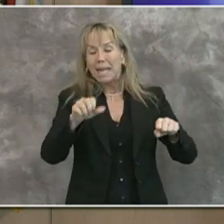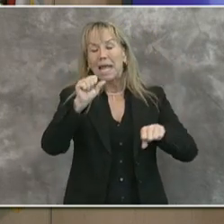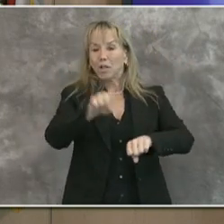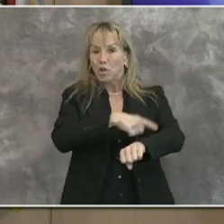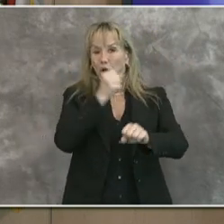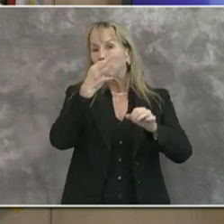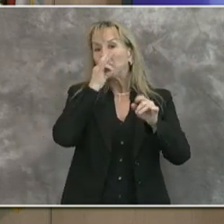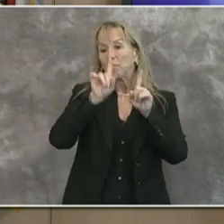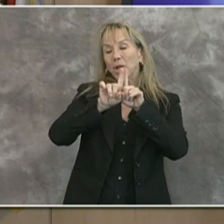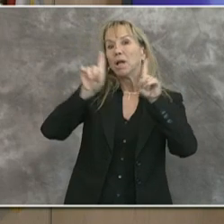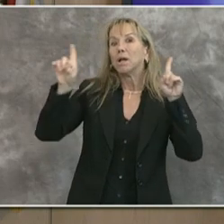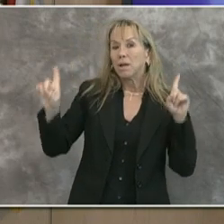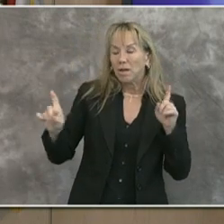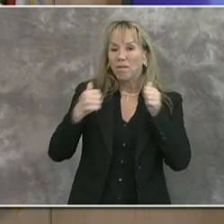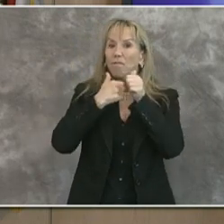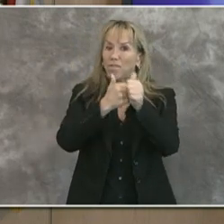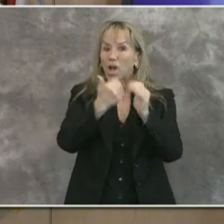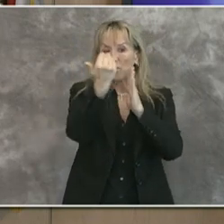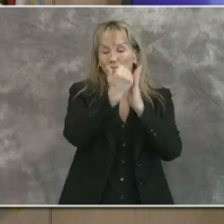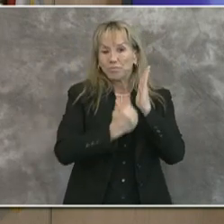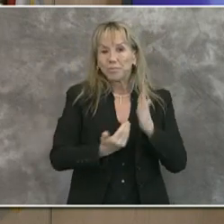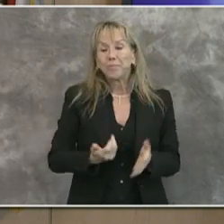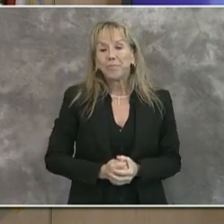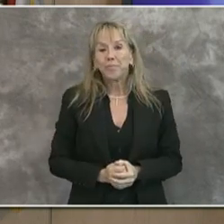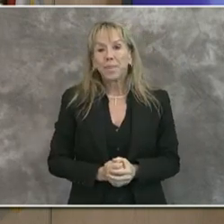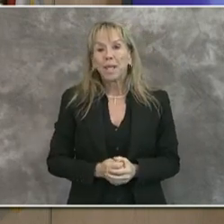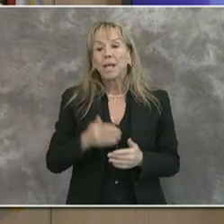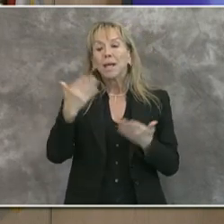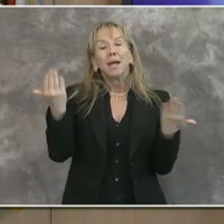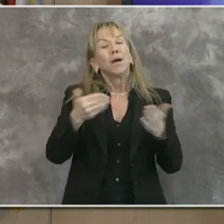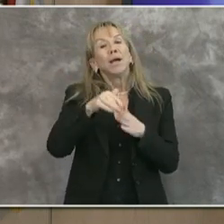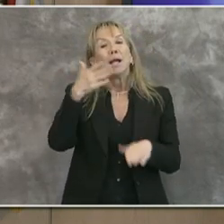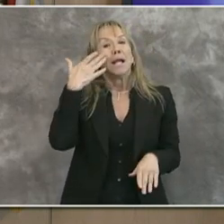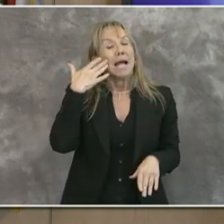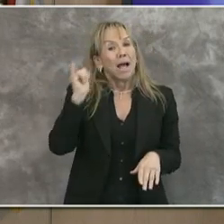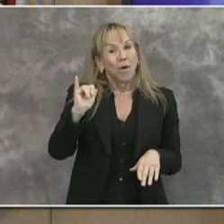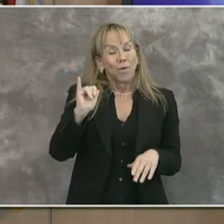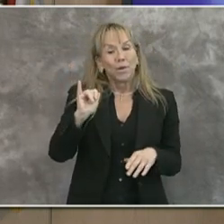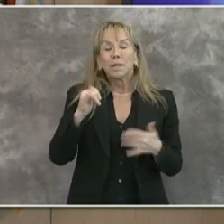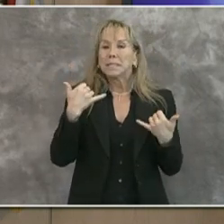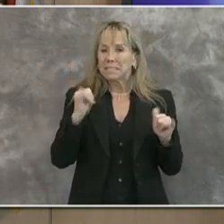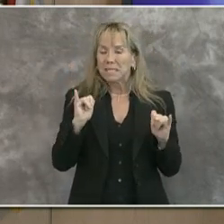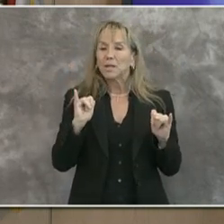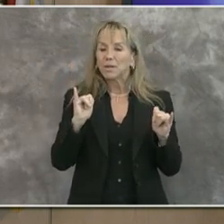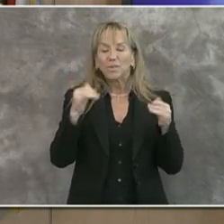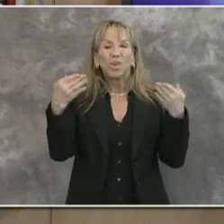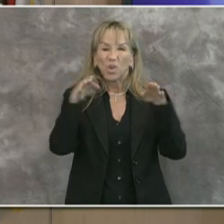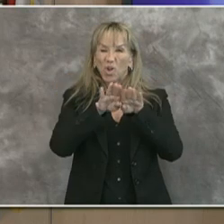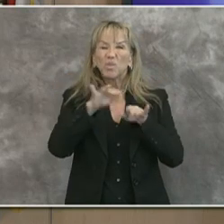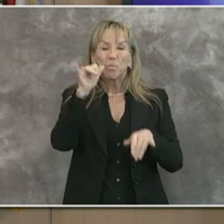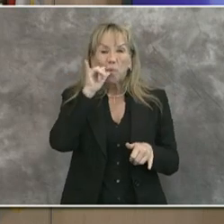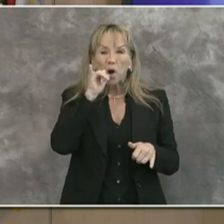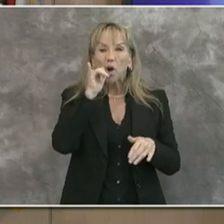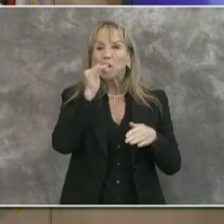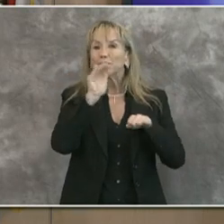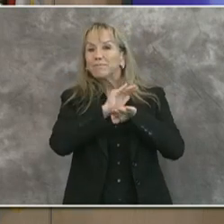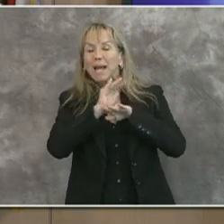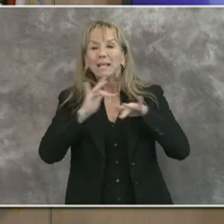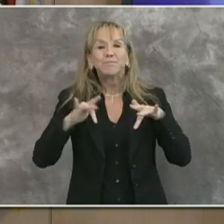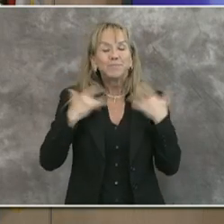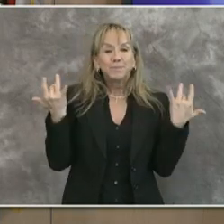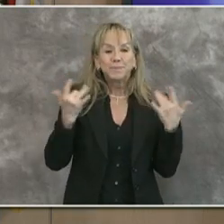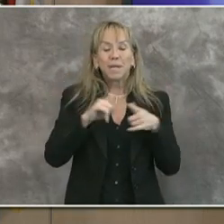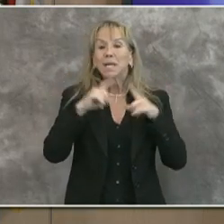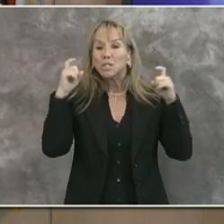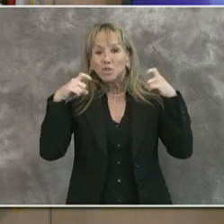25% of the capacity, whichever is lower. Statewide, the following are still closed: bars and nightclubs, entertainment venues,